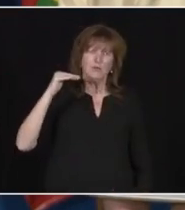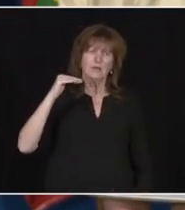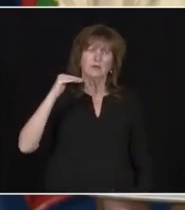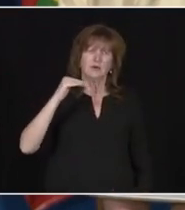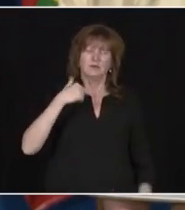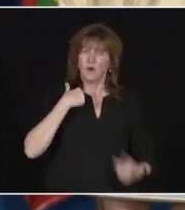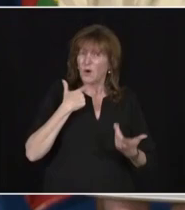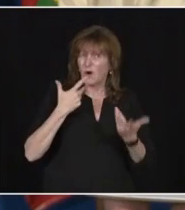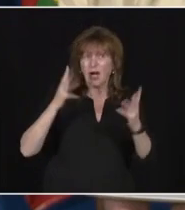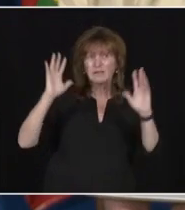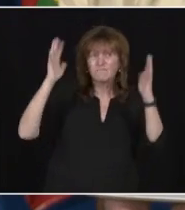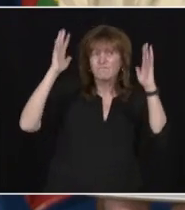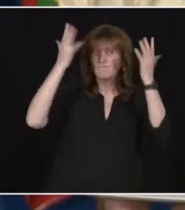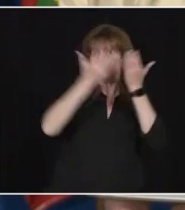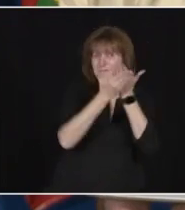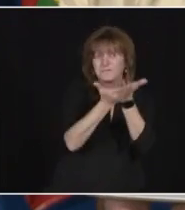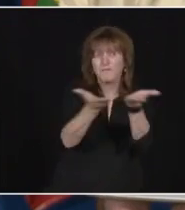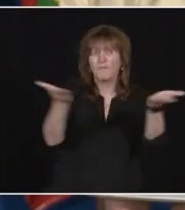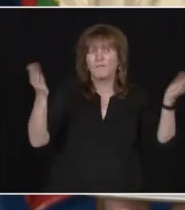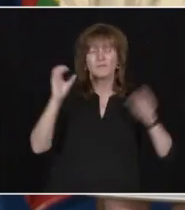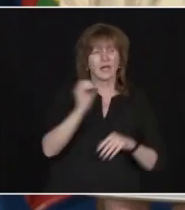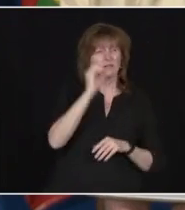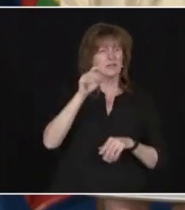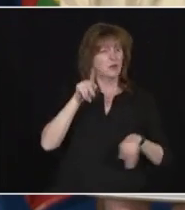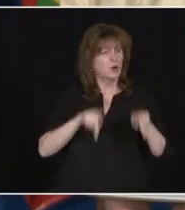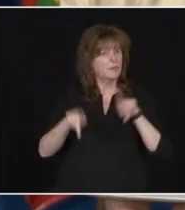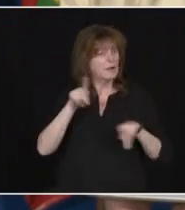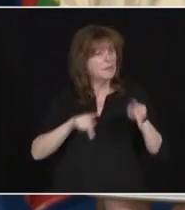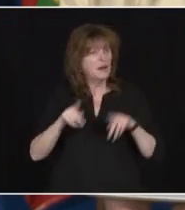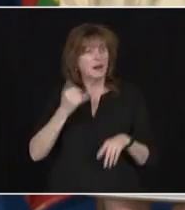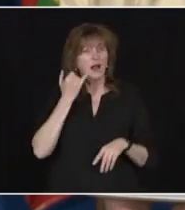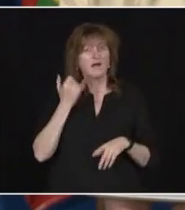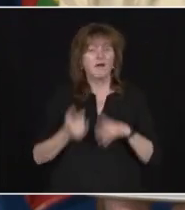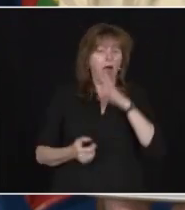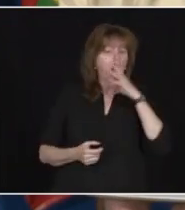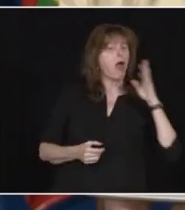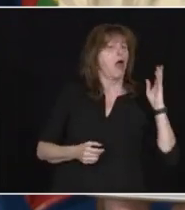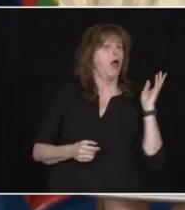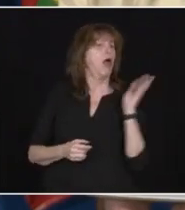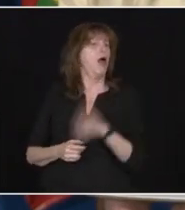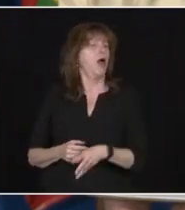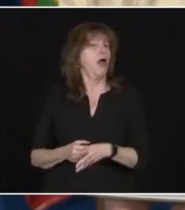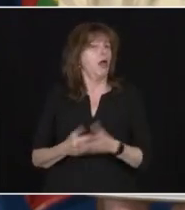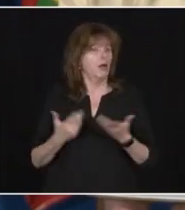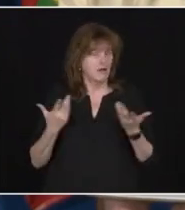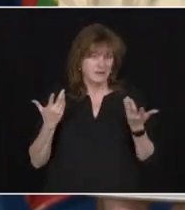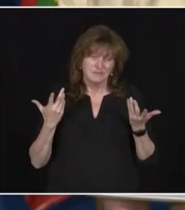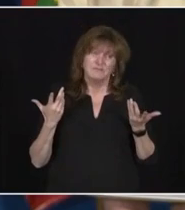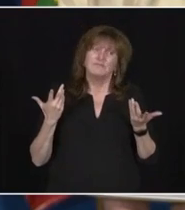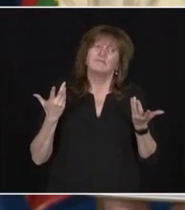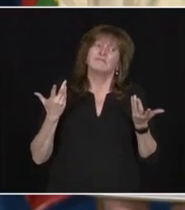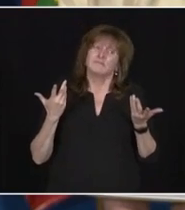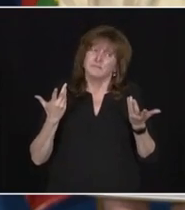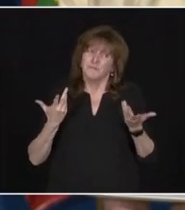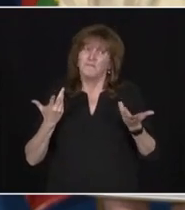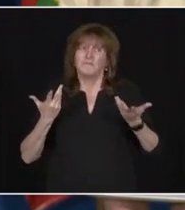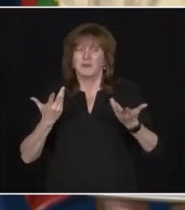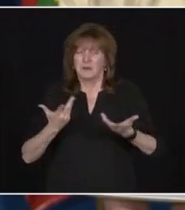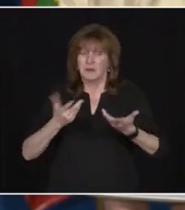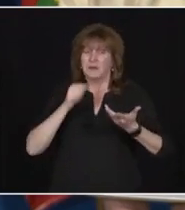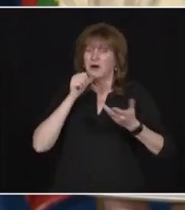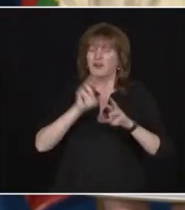people of Ontario. If they didn't follow the protocols from the chief medical officer, we wouldn't be in the position that we're in right